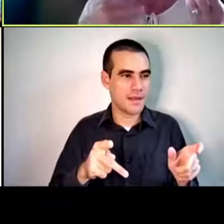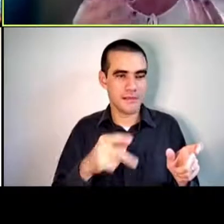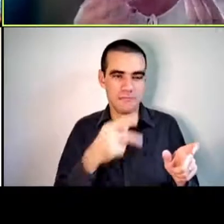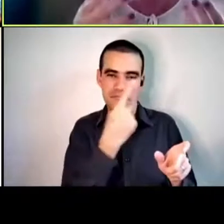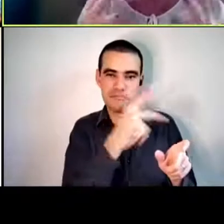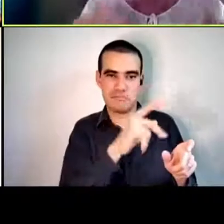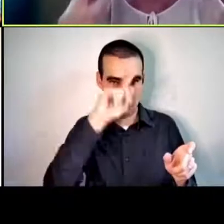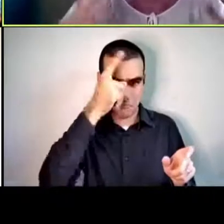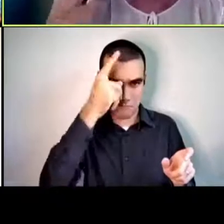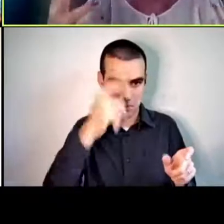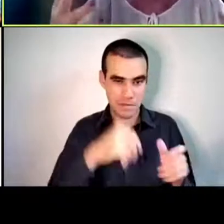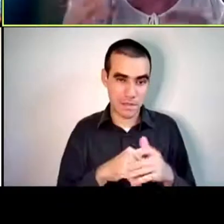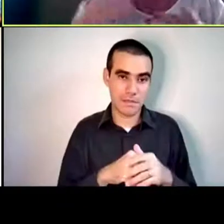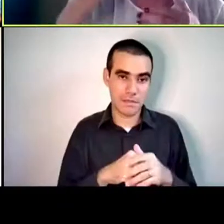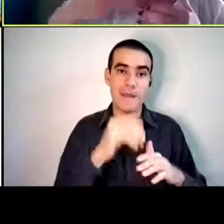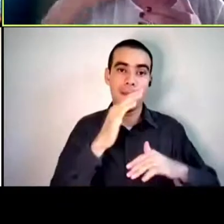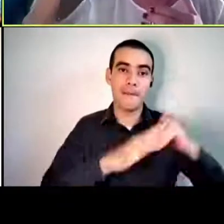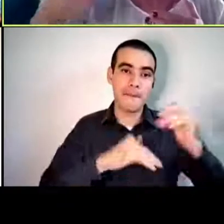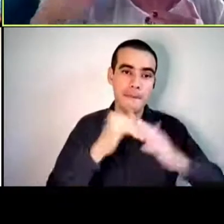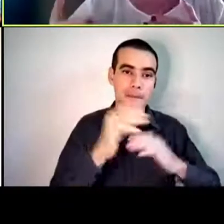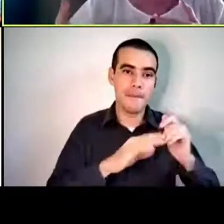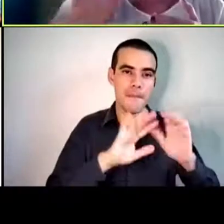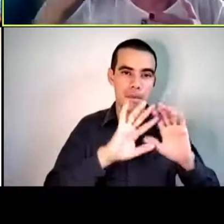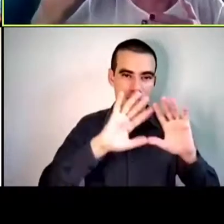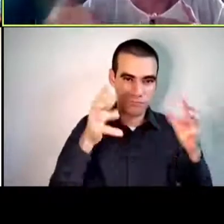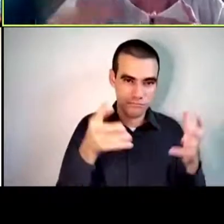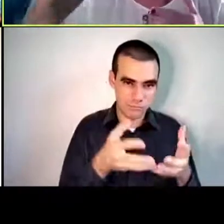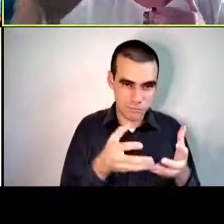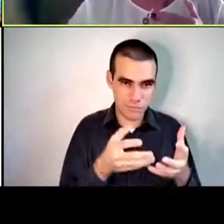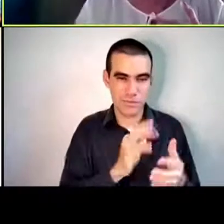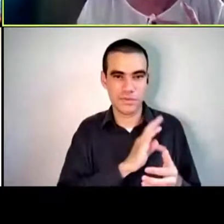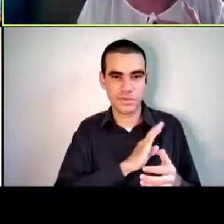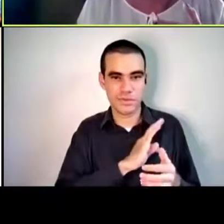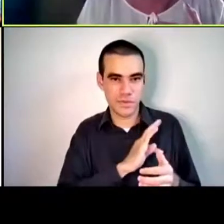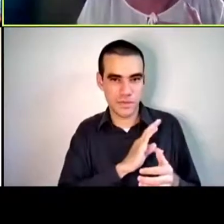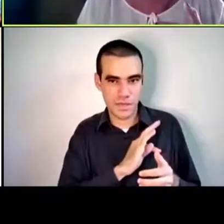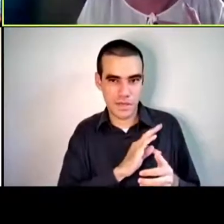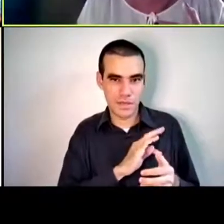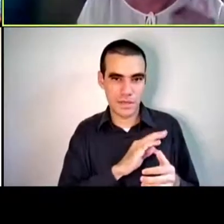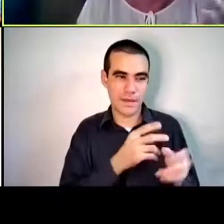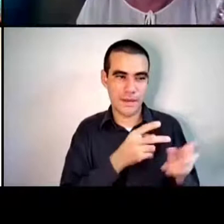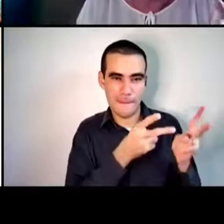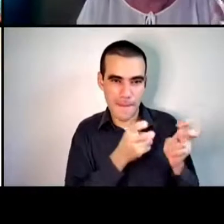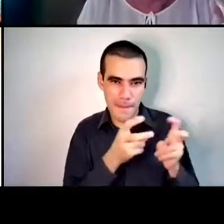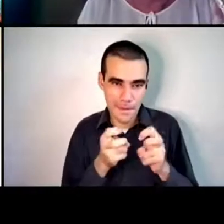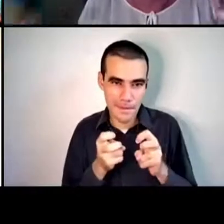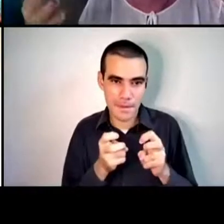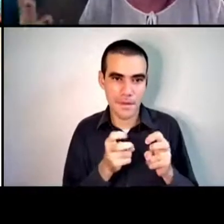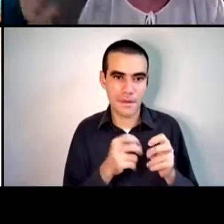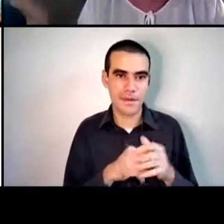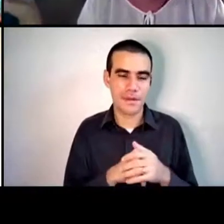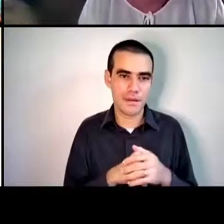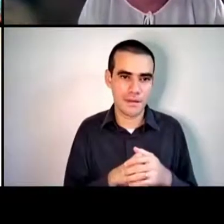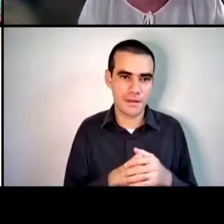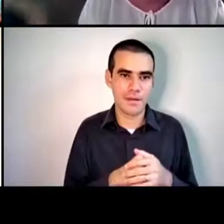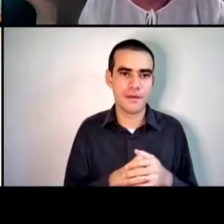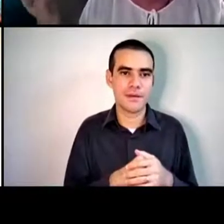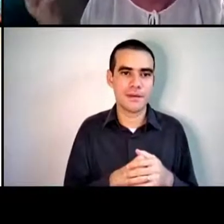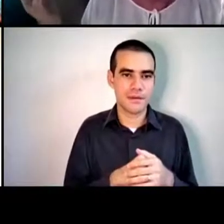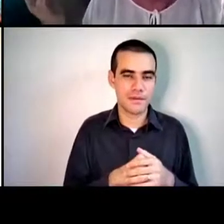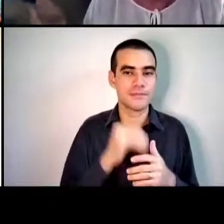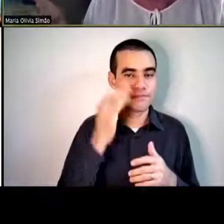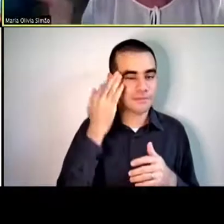political and pedagogical program without the ability of the technical body to understand how to operationalize that.